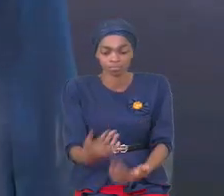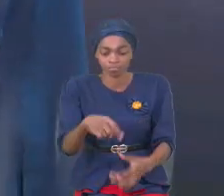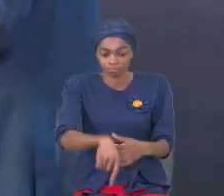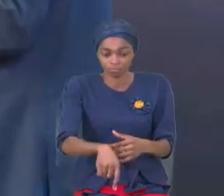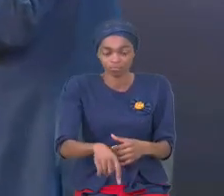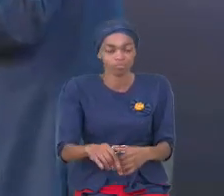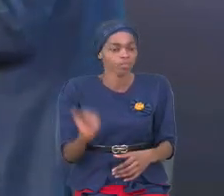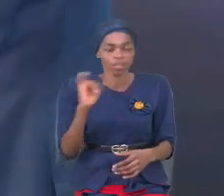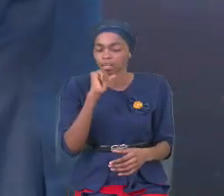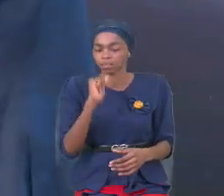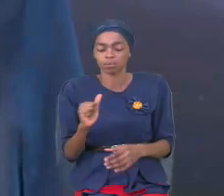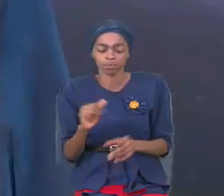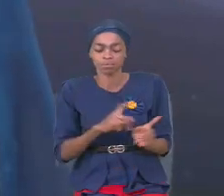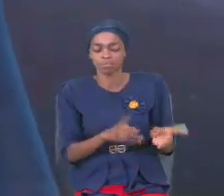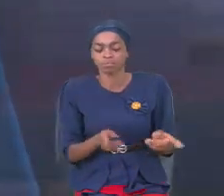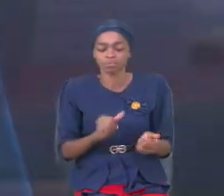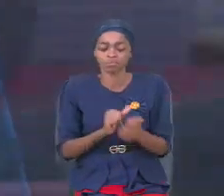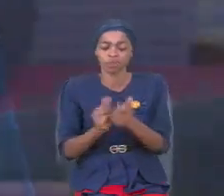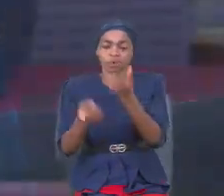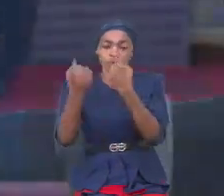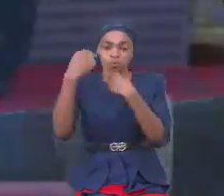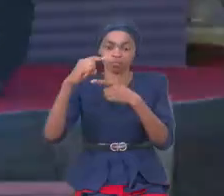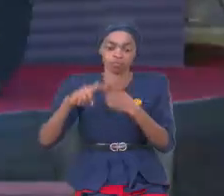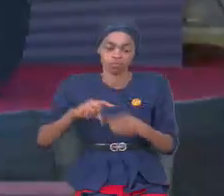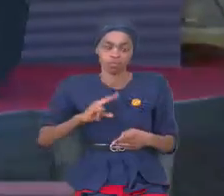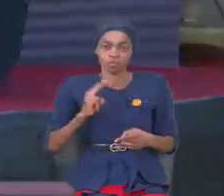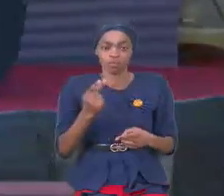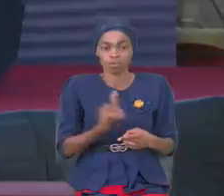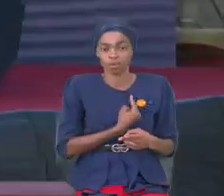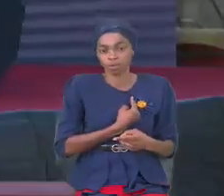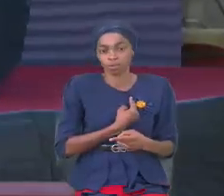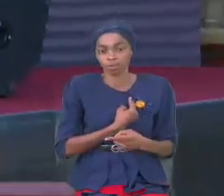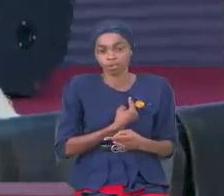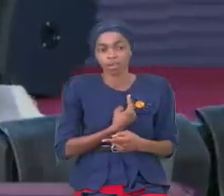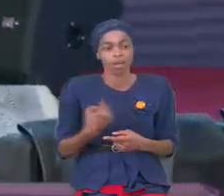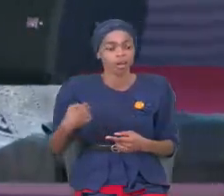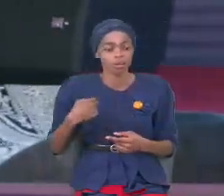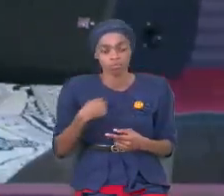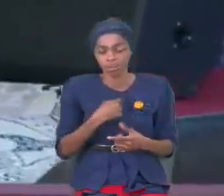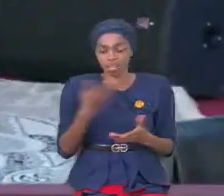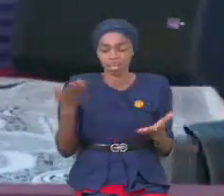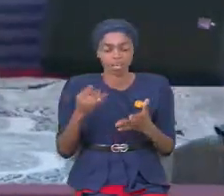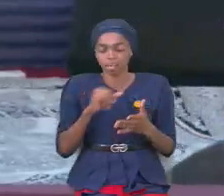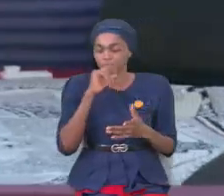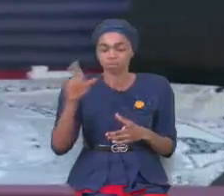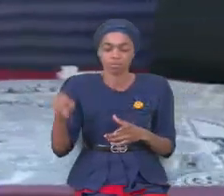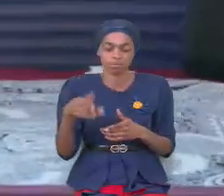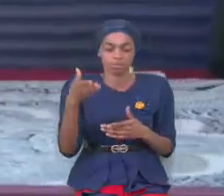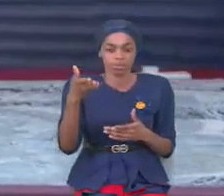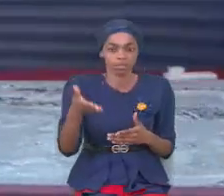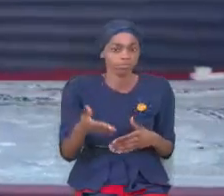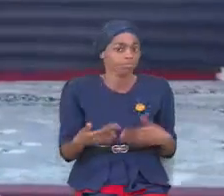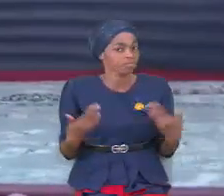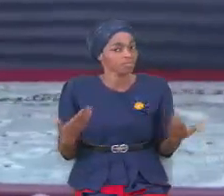us that will come from thence. Now, since there's no chance, second chance beyond